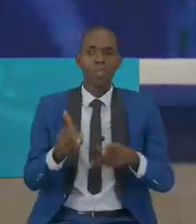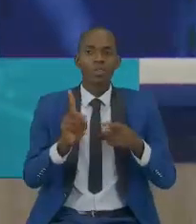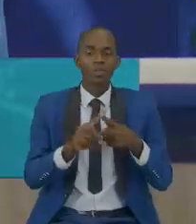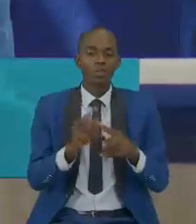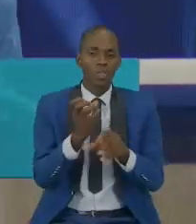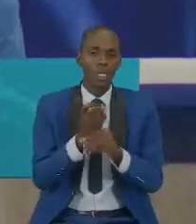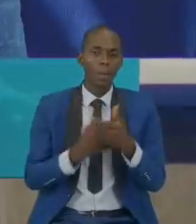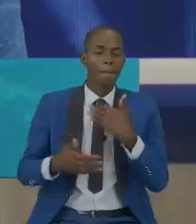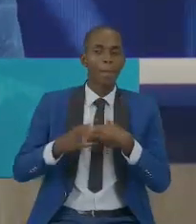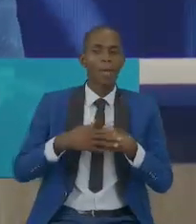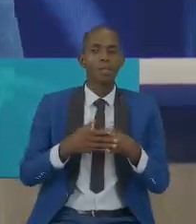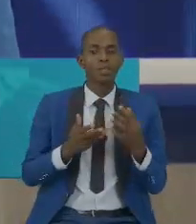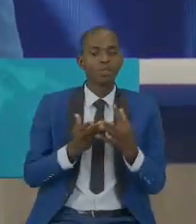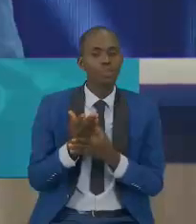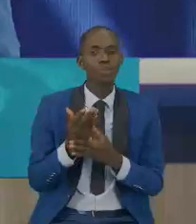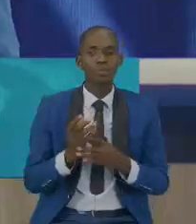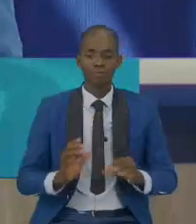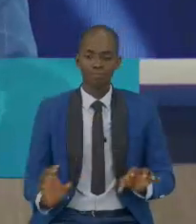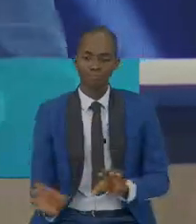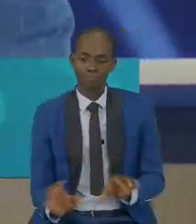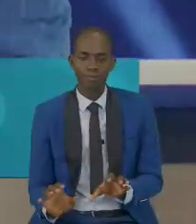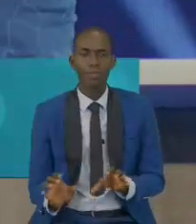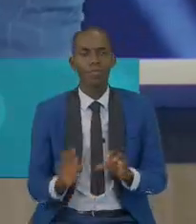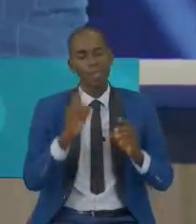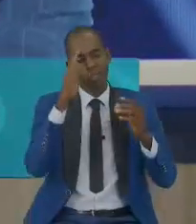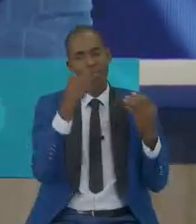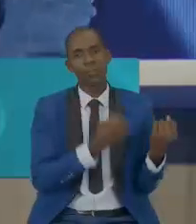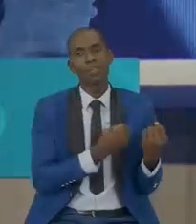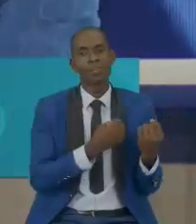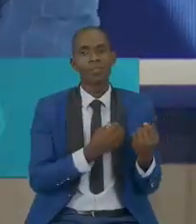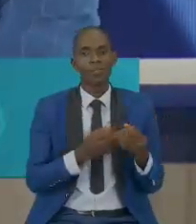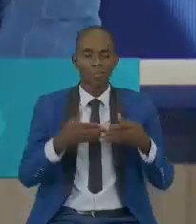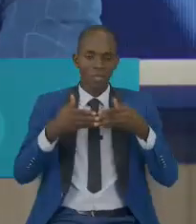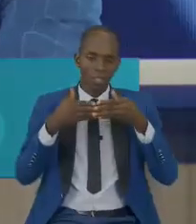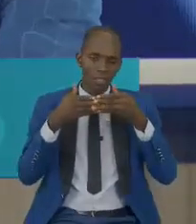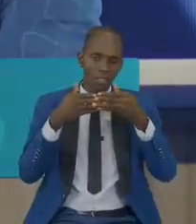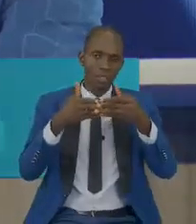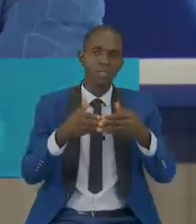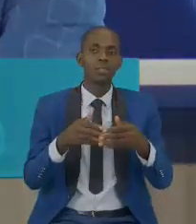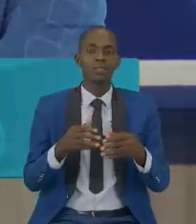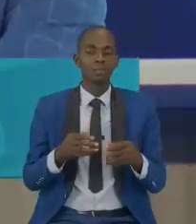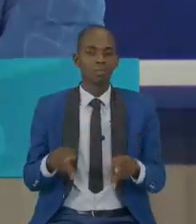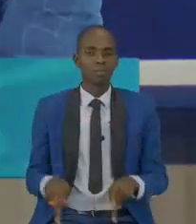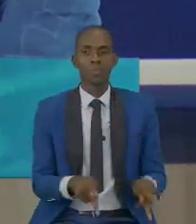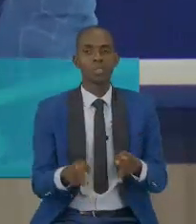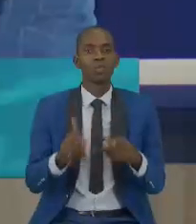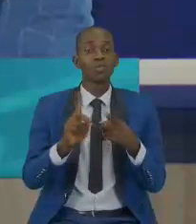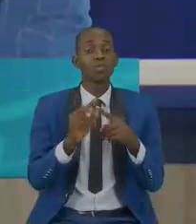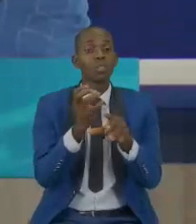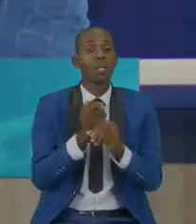through active faith. Guided path to recovery